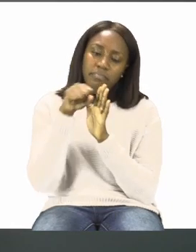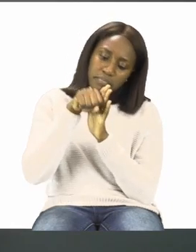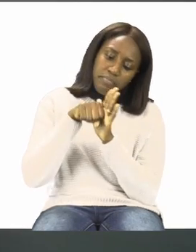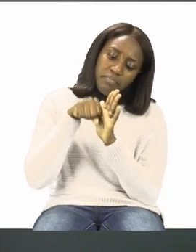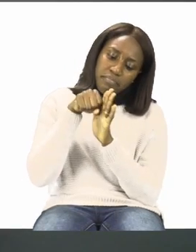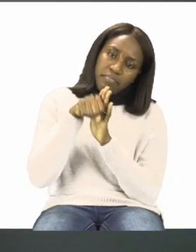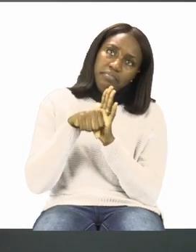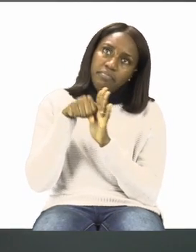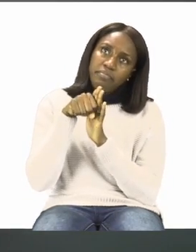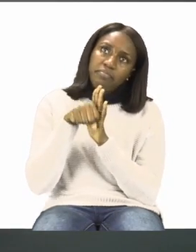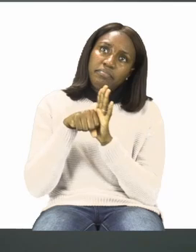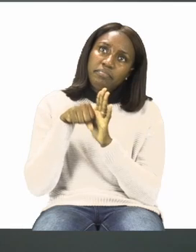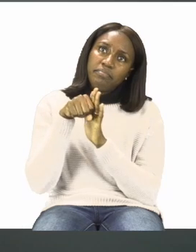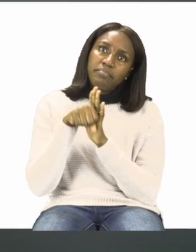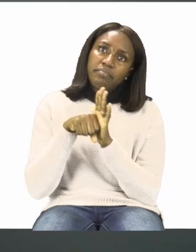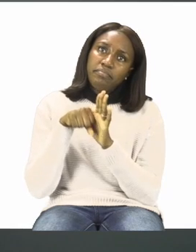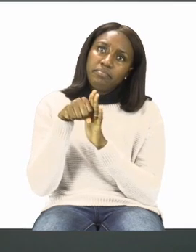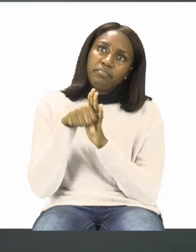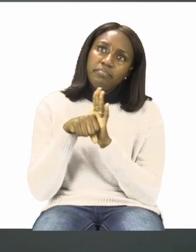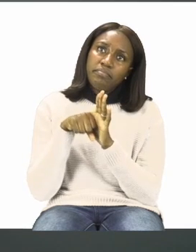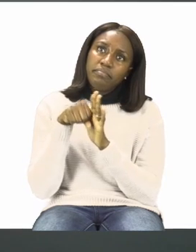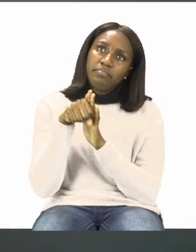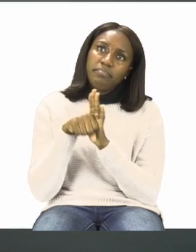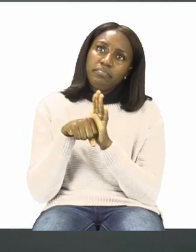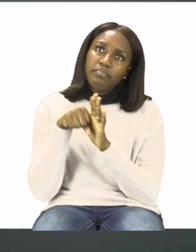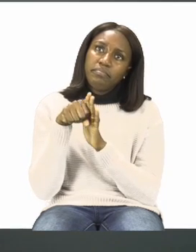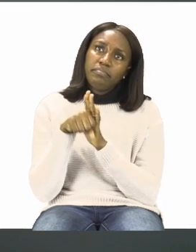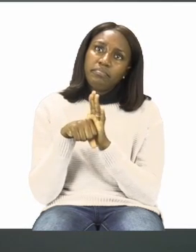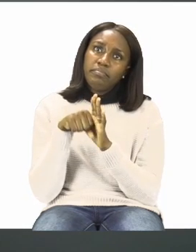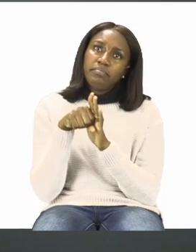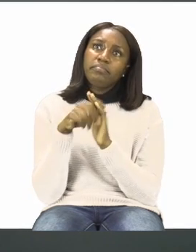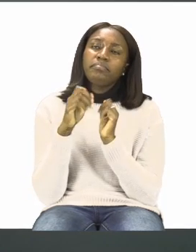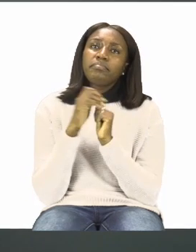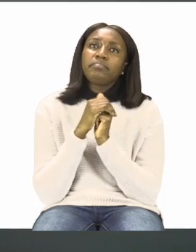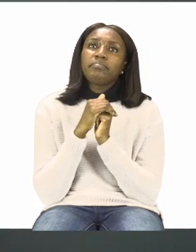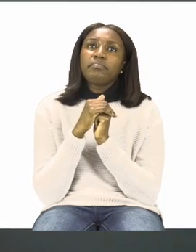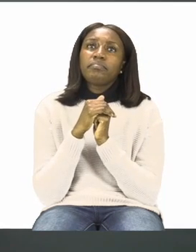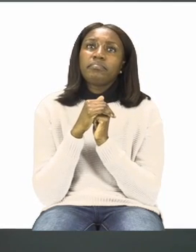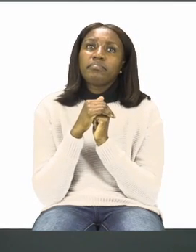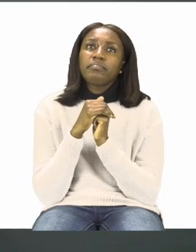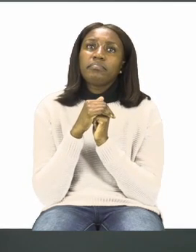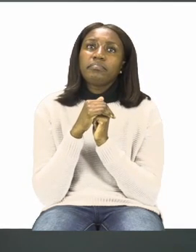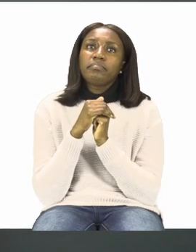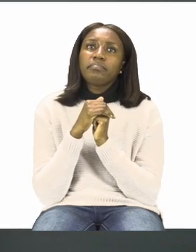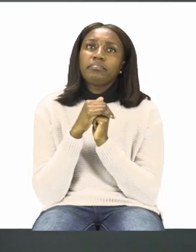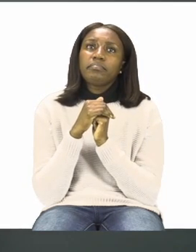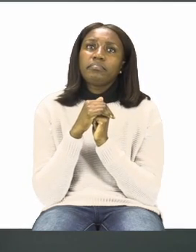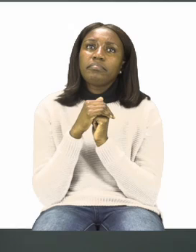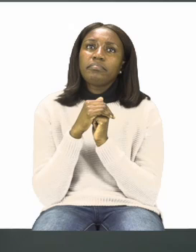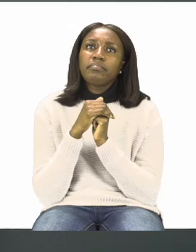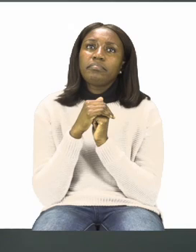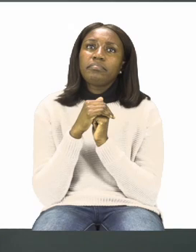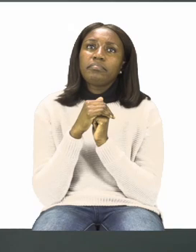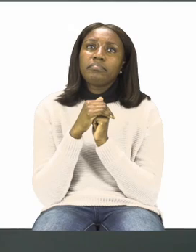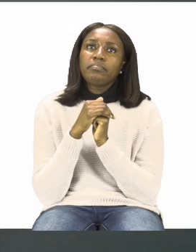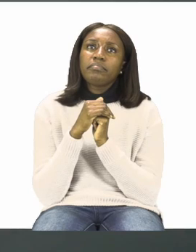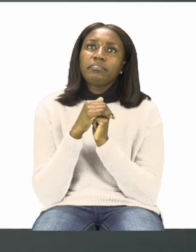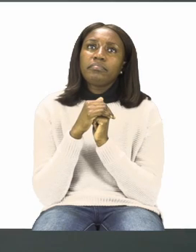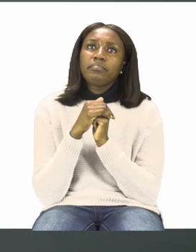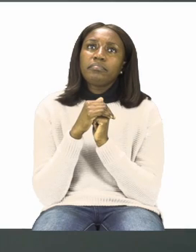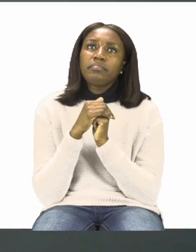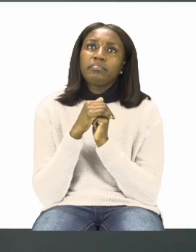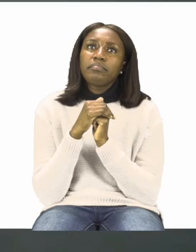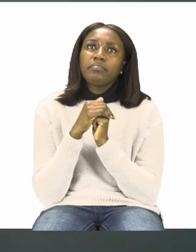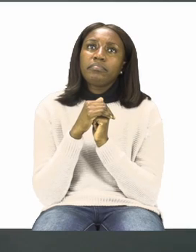we are going to smear some glue onto it one more time. We smear